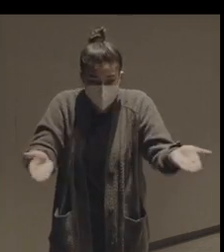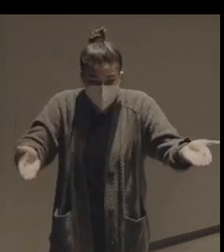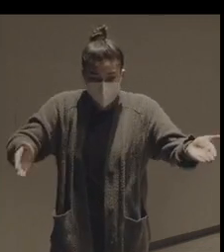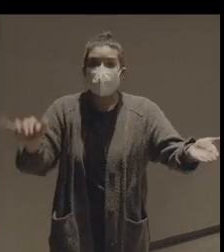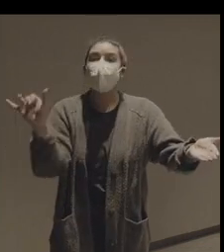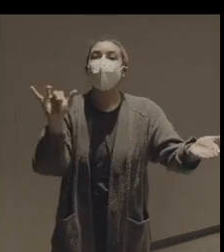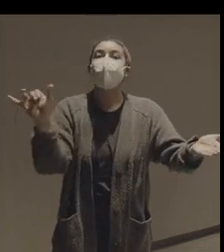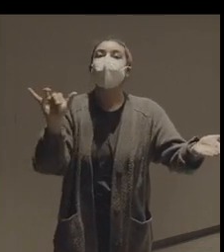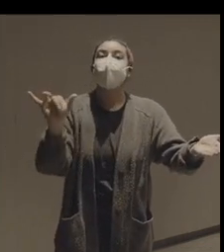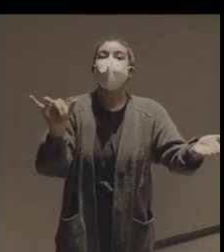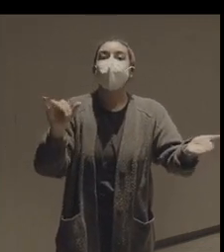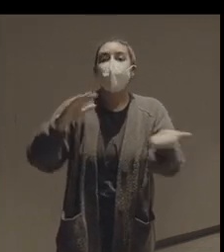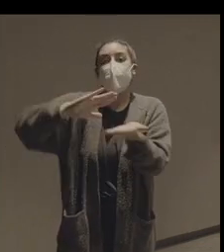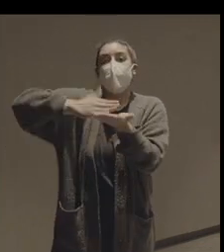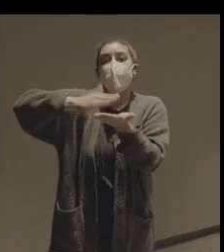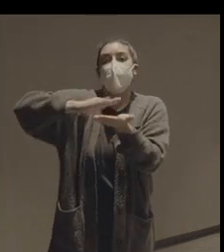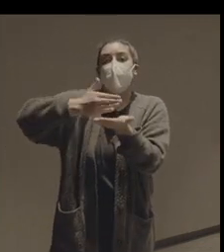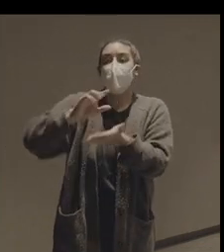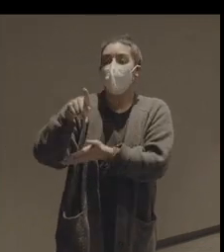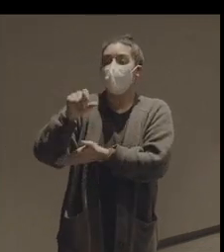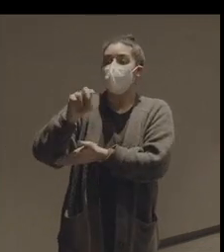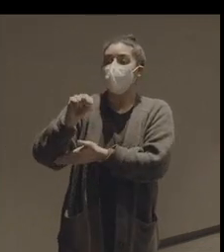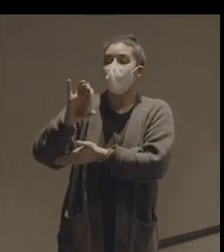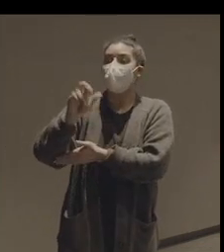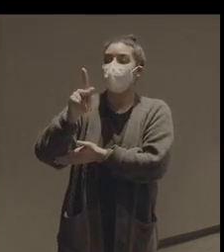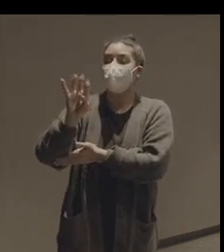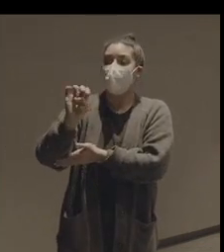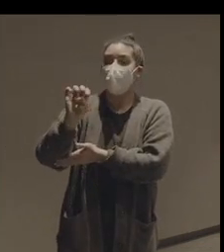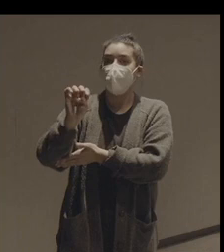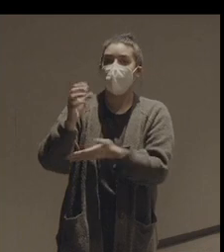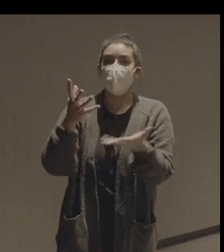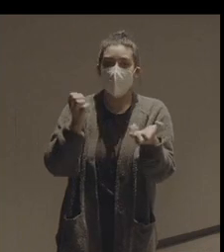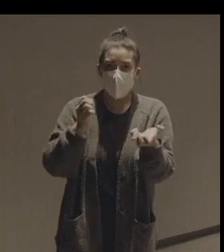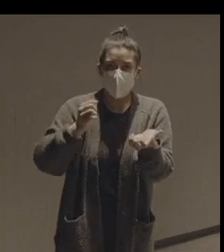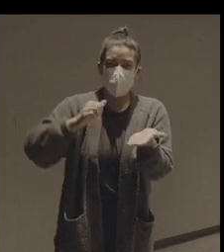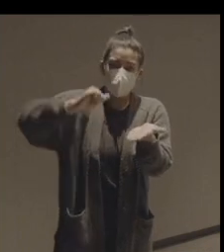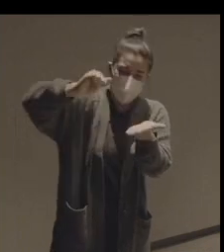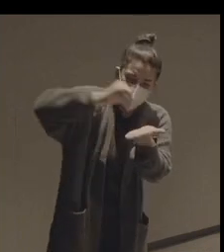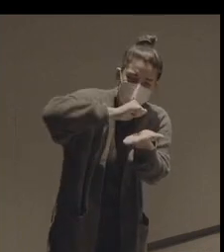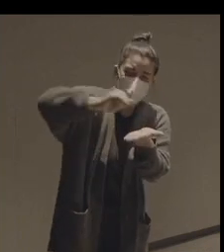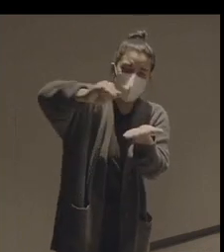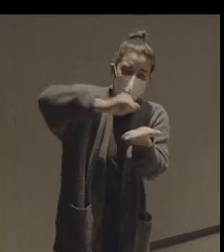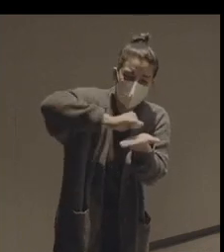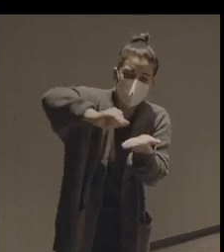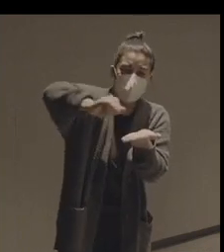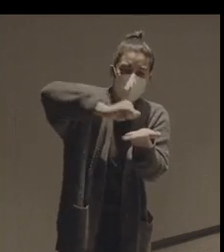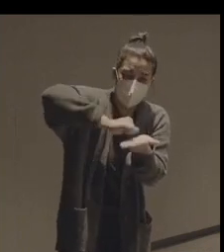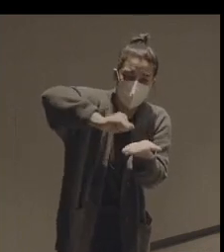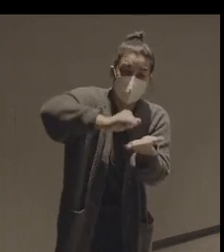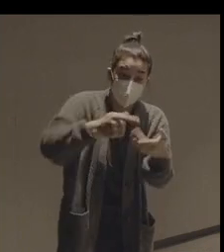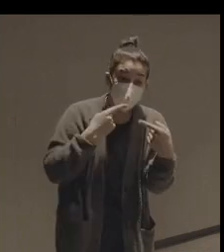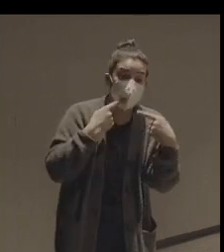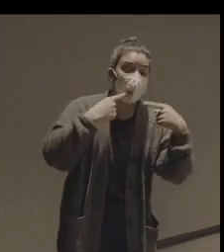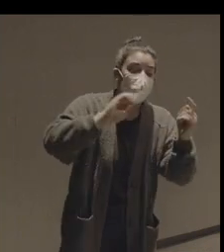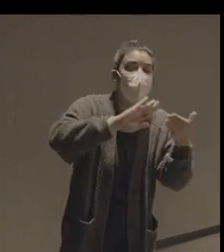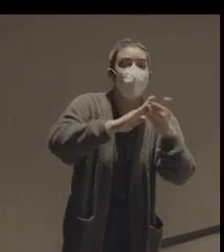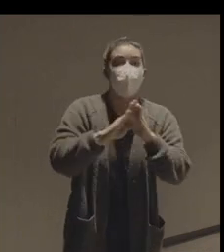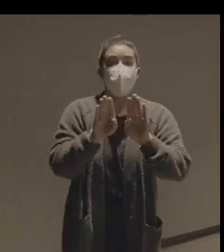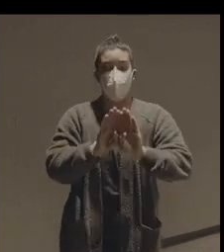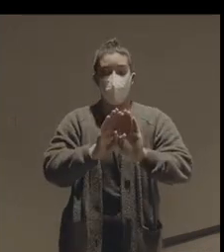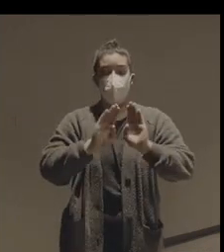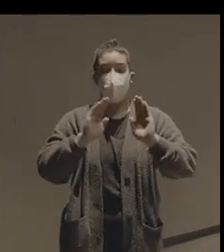shape of a lens. These works are the precursors to the lenses that we see in the Site Santa Fe exhibition.